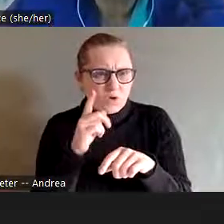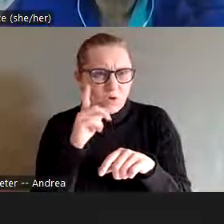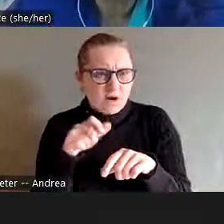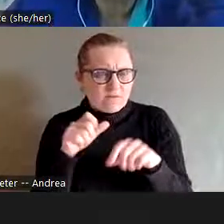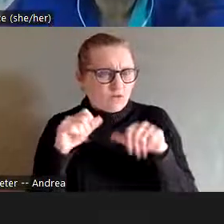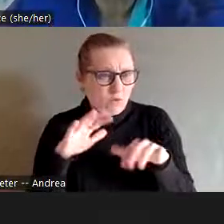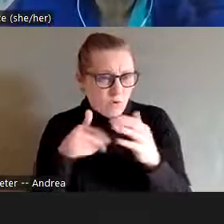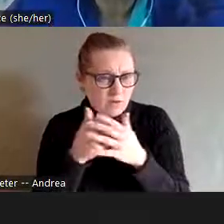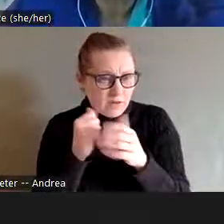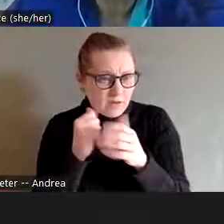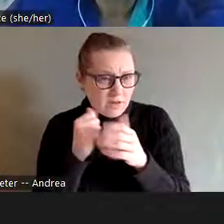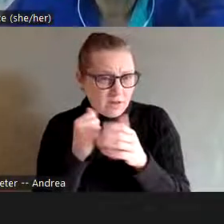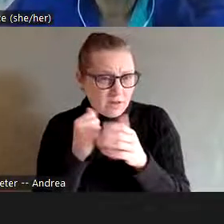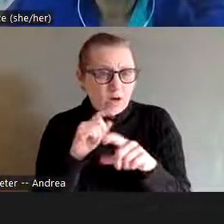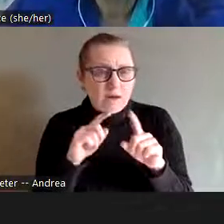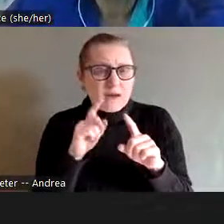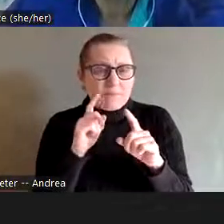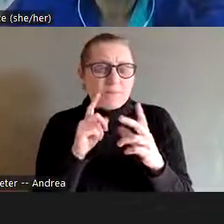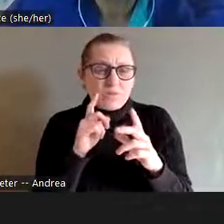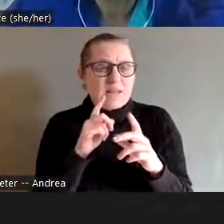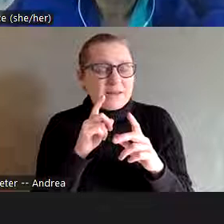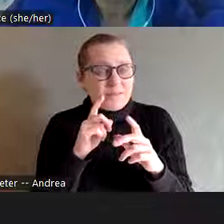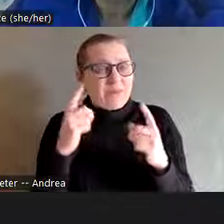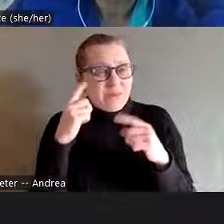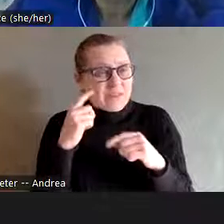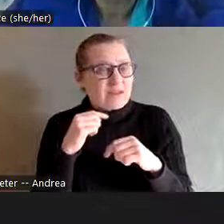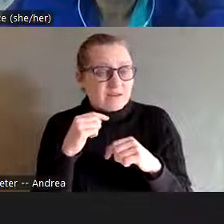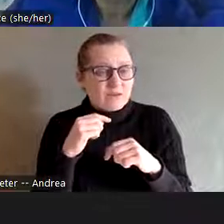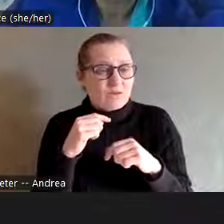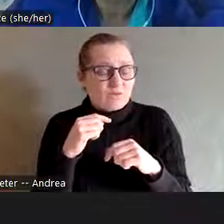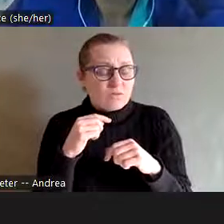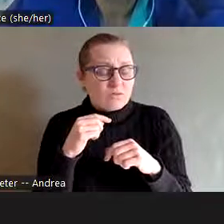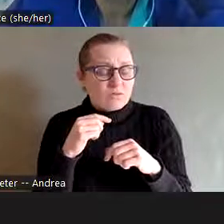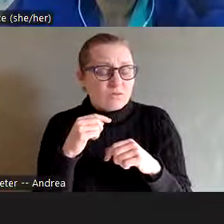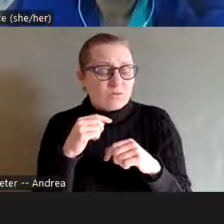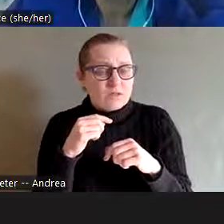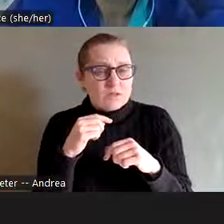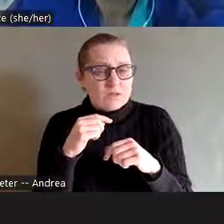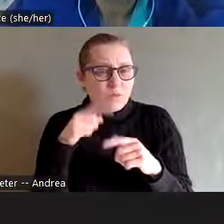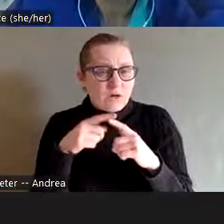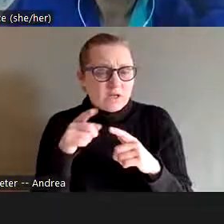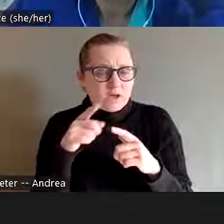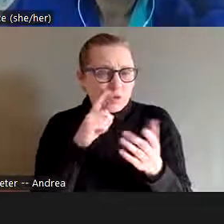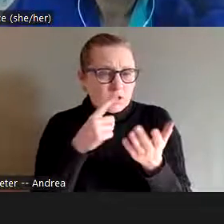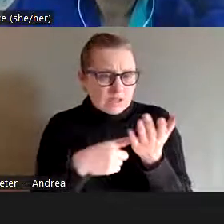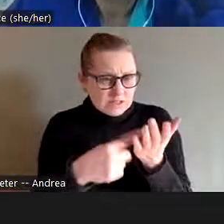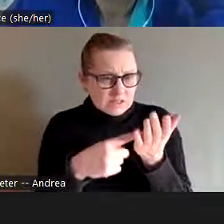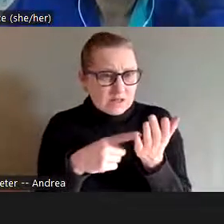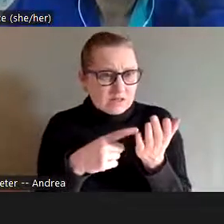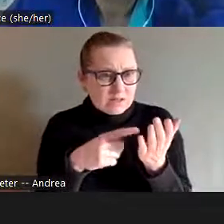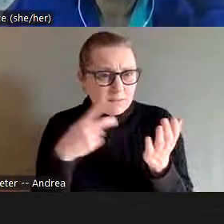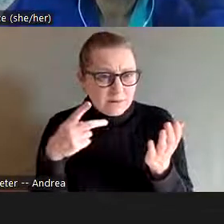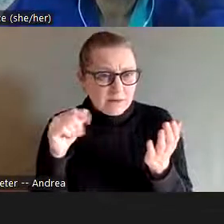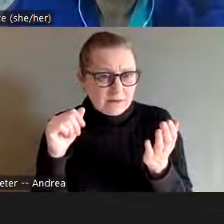all that work, but just to be very mindful of, you know, when you discuss the